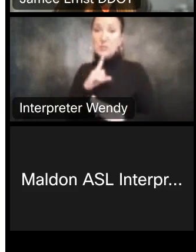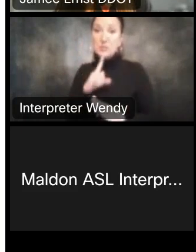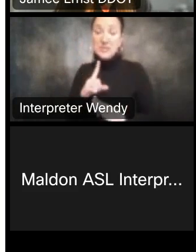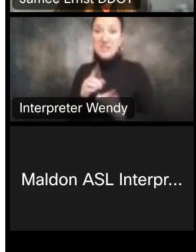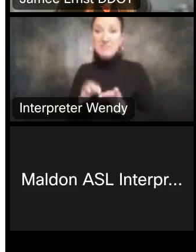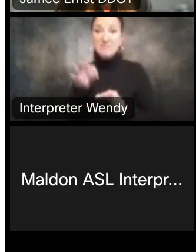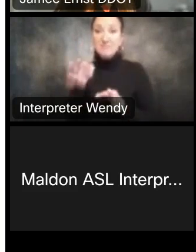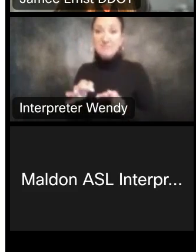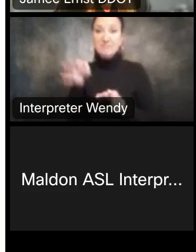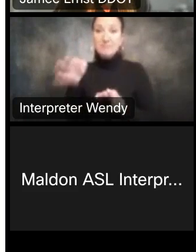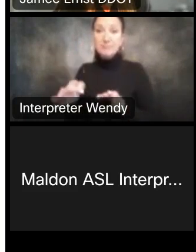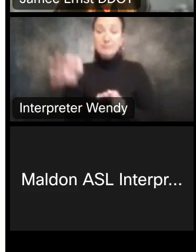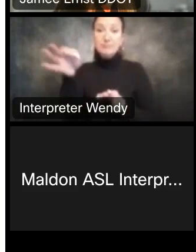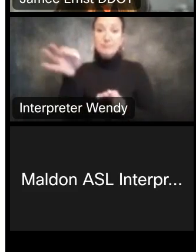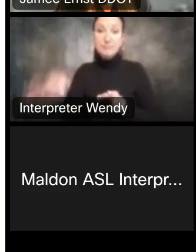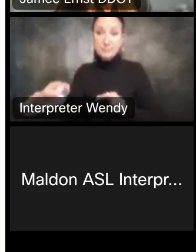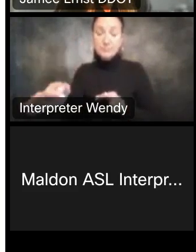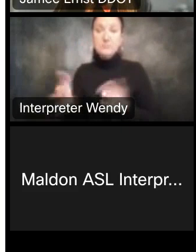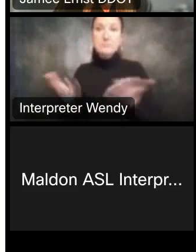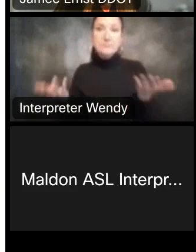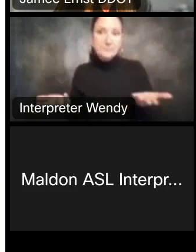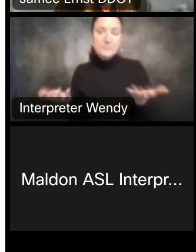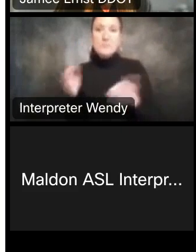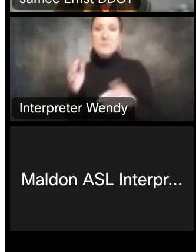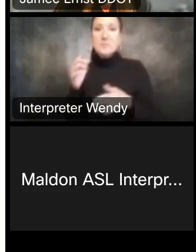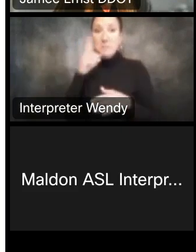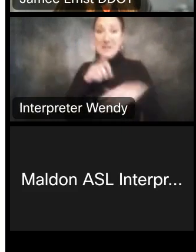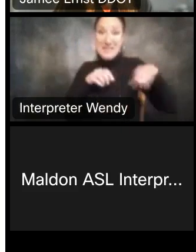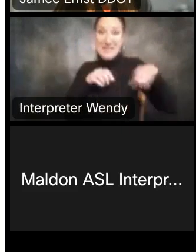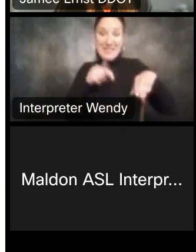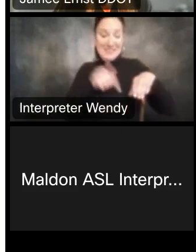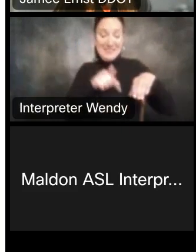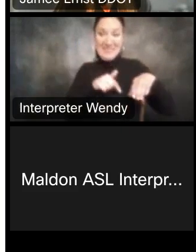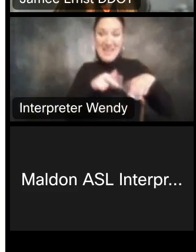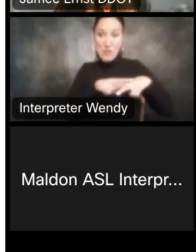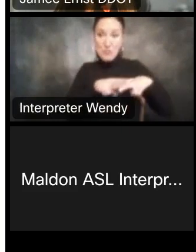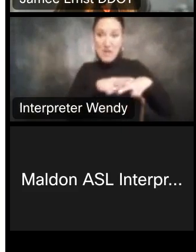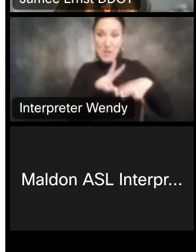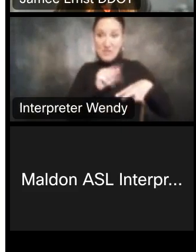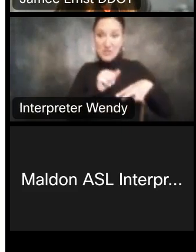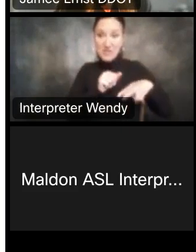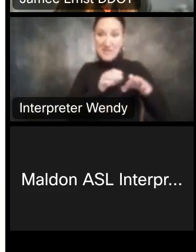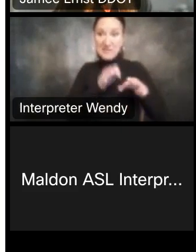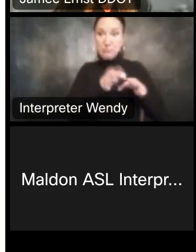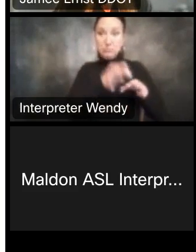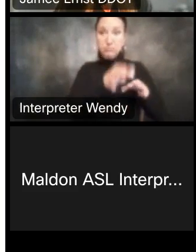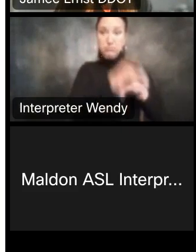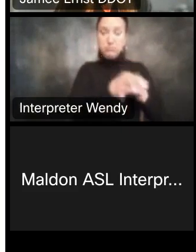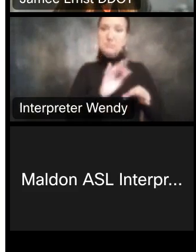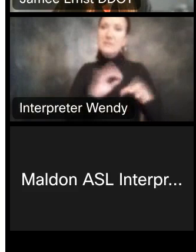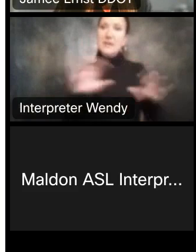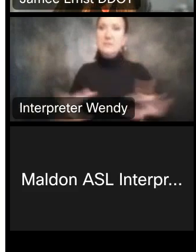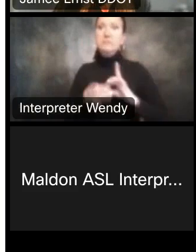significantly delayed, and because the schedule of that project is tied to this design alternative, that in turn